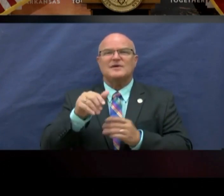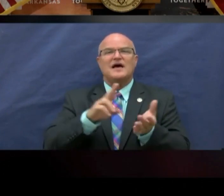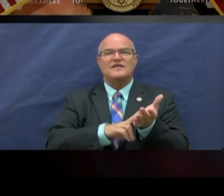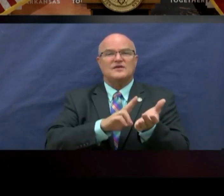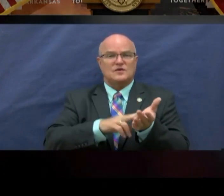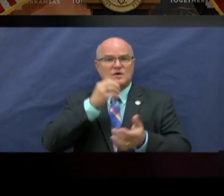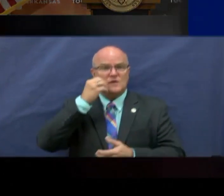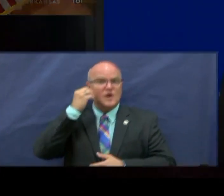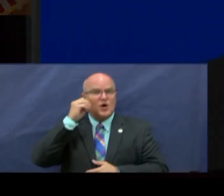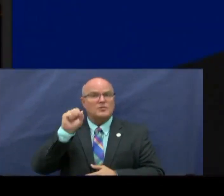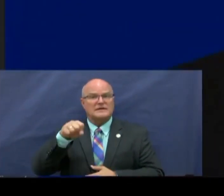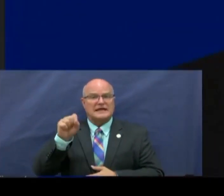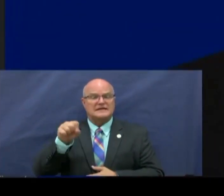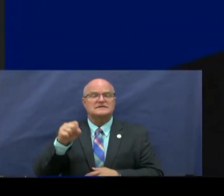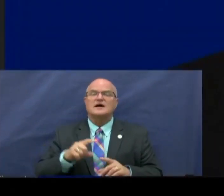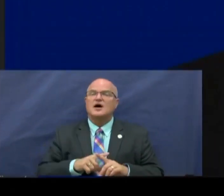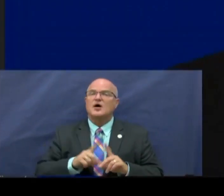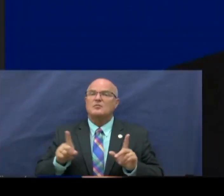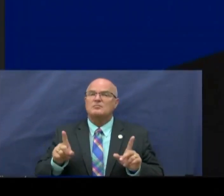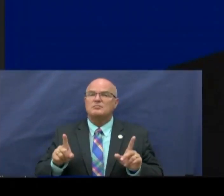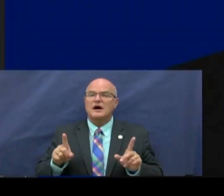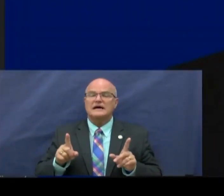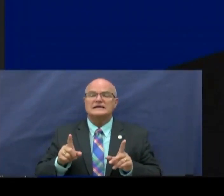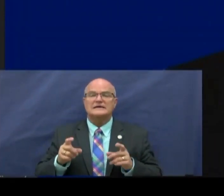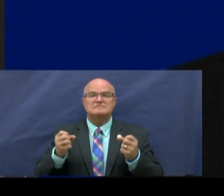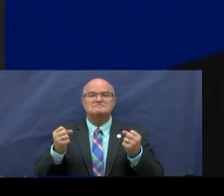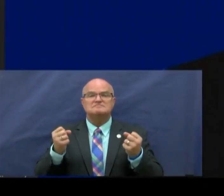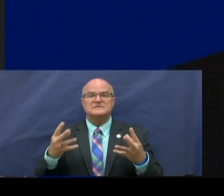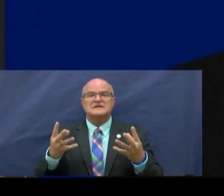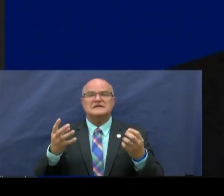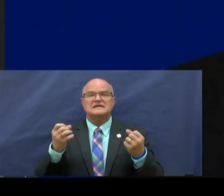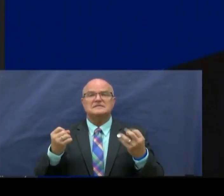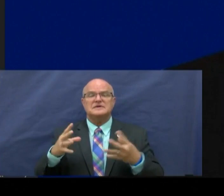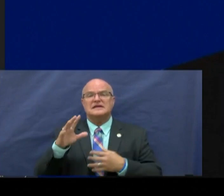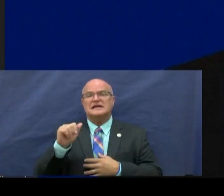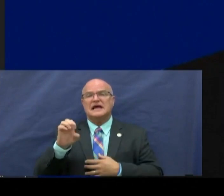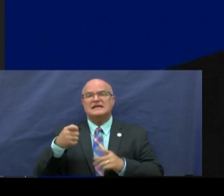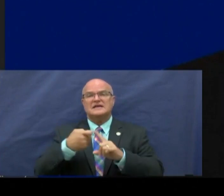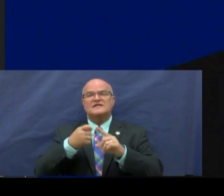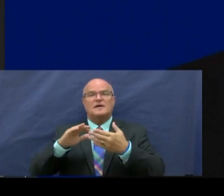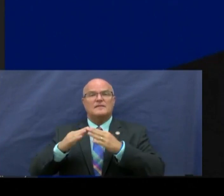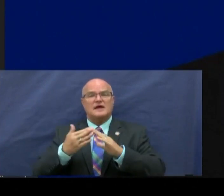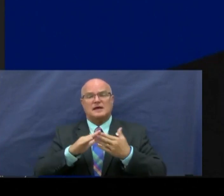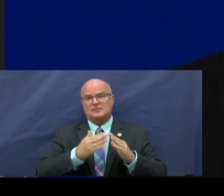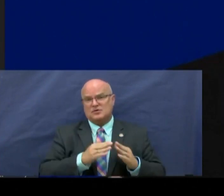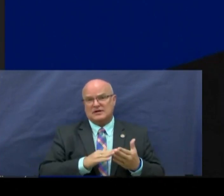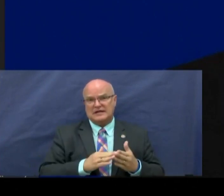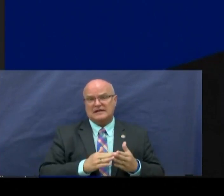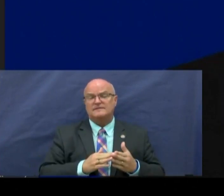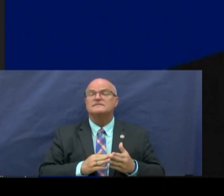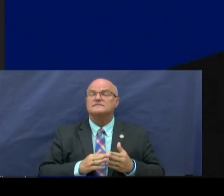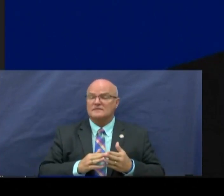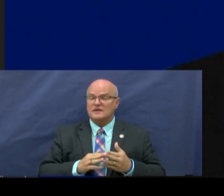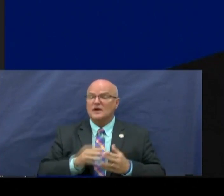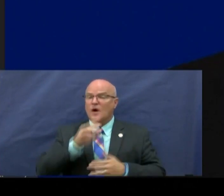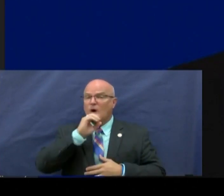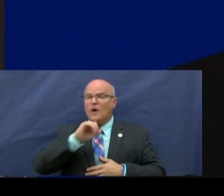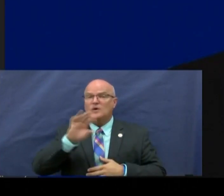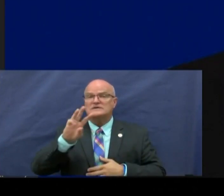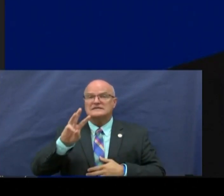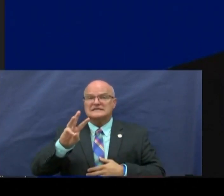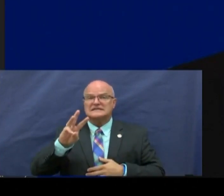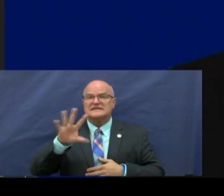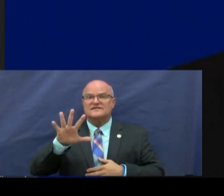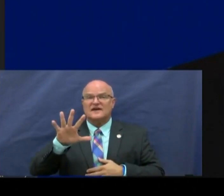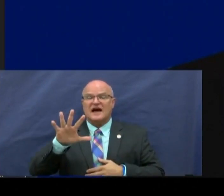home patients, but there are a significant number of these cases coming from the community. So it is the 65-year-old